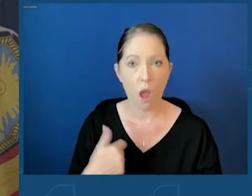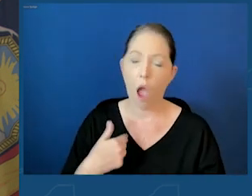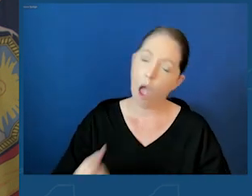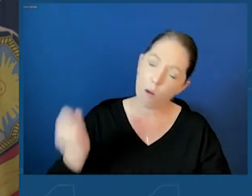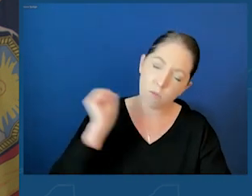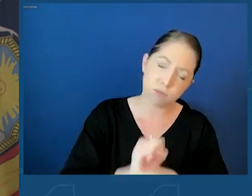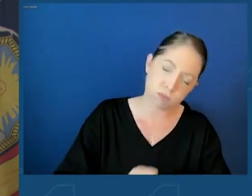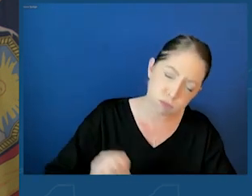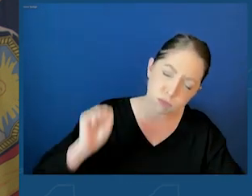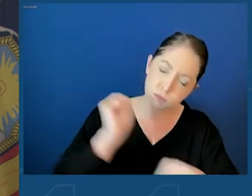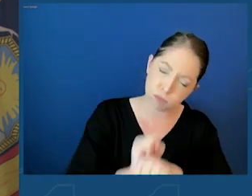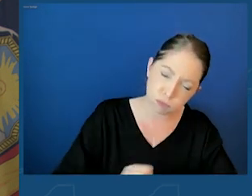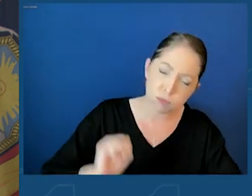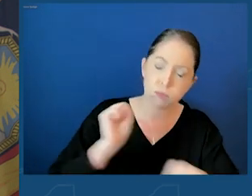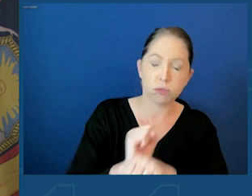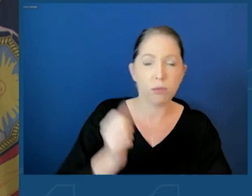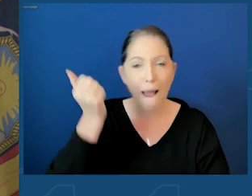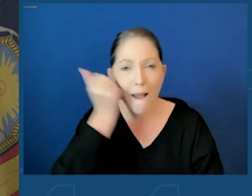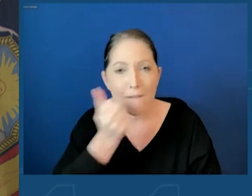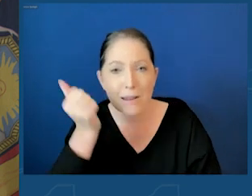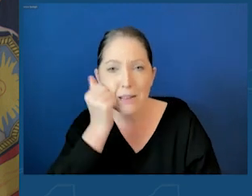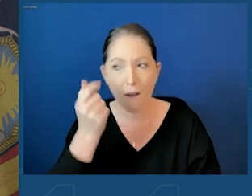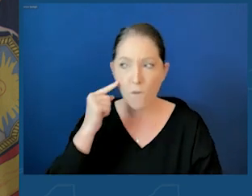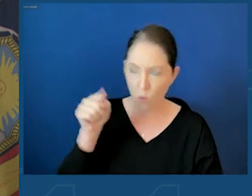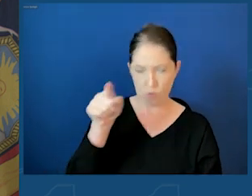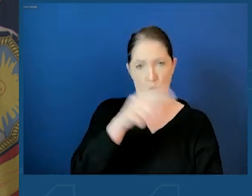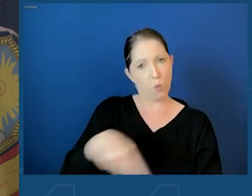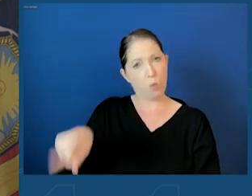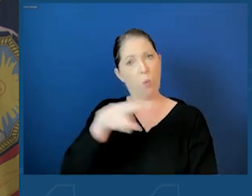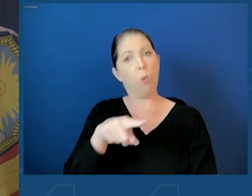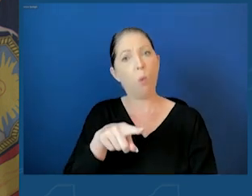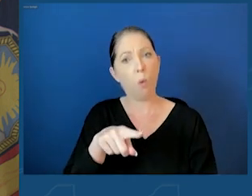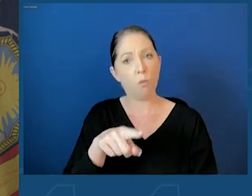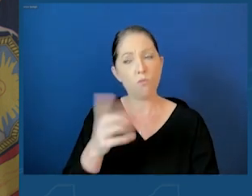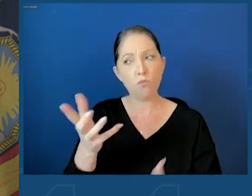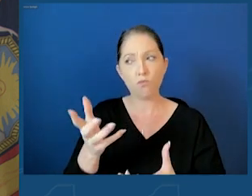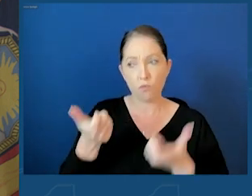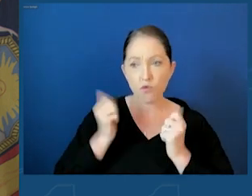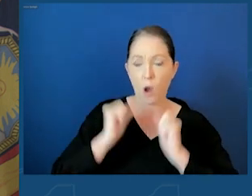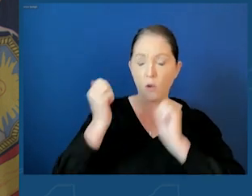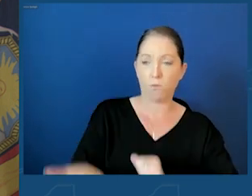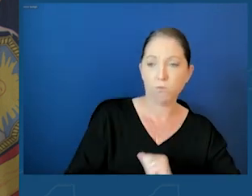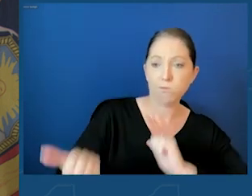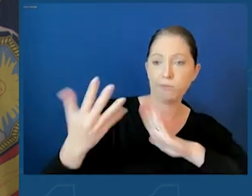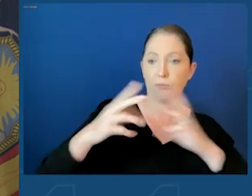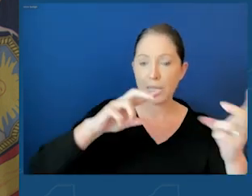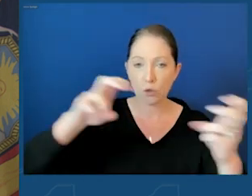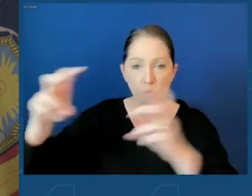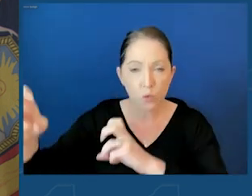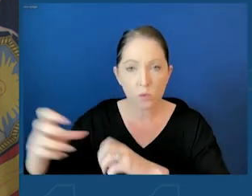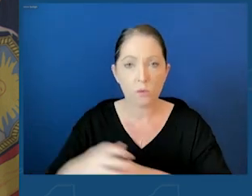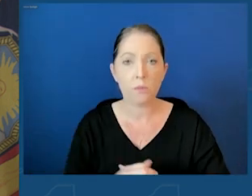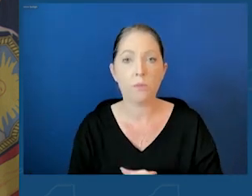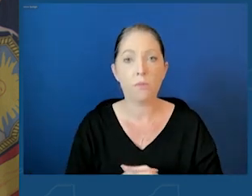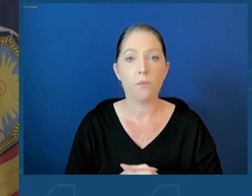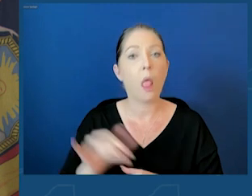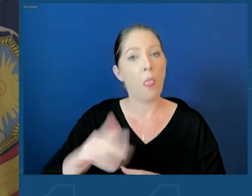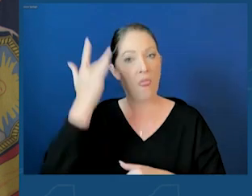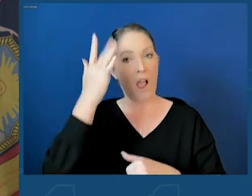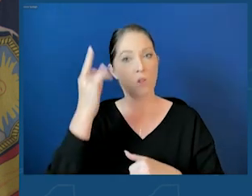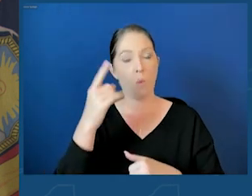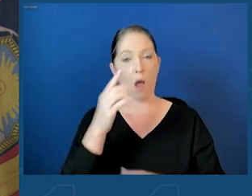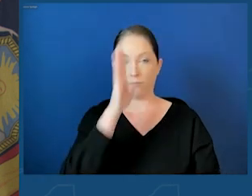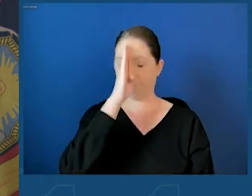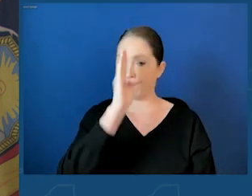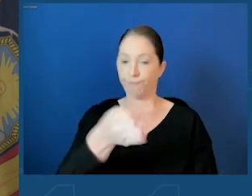day on your behalf to address the issues facing all of us. And that's why I'm speaking to you directly